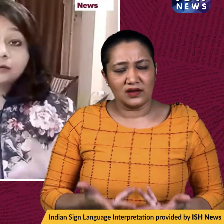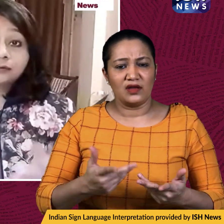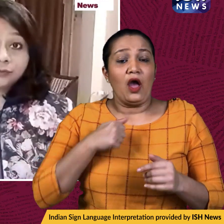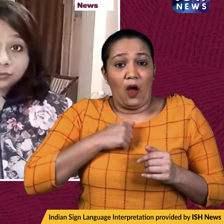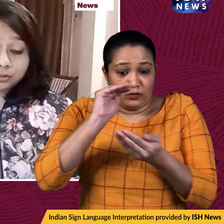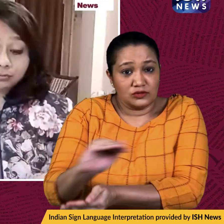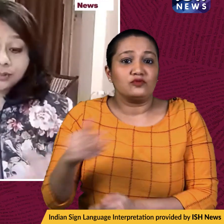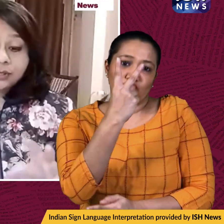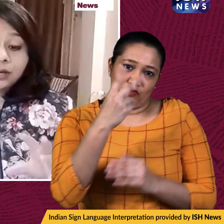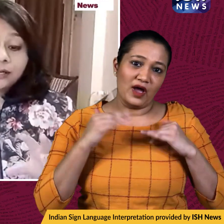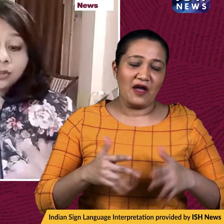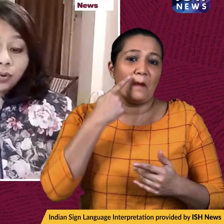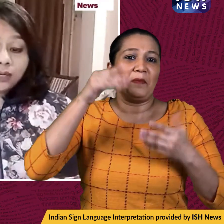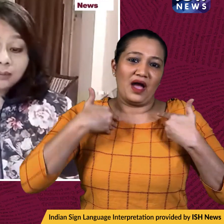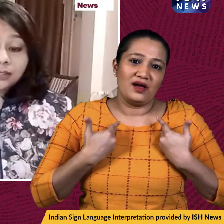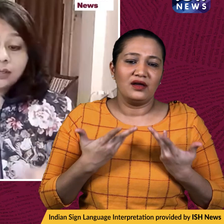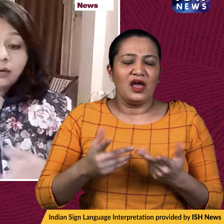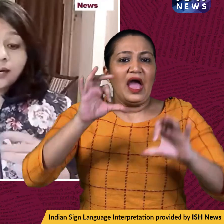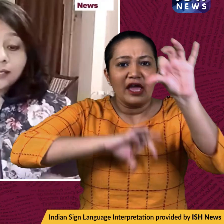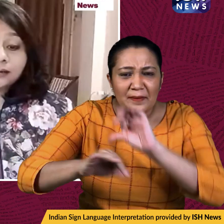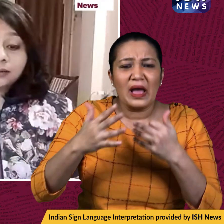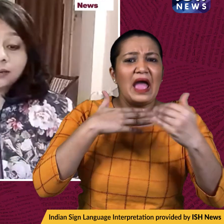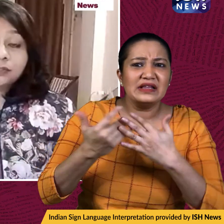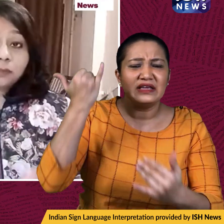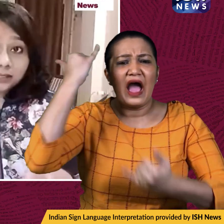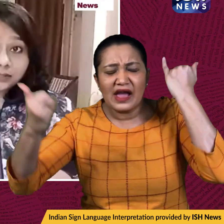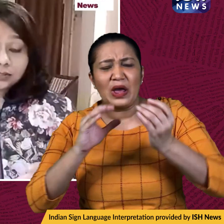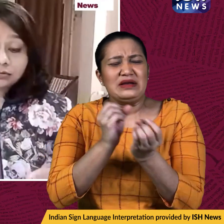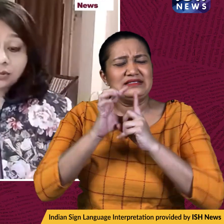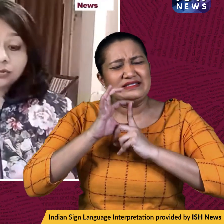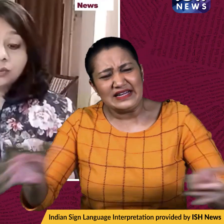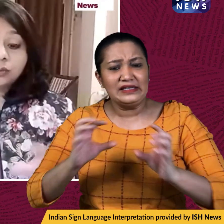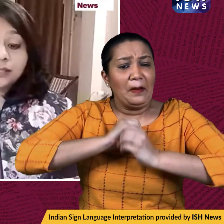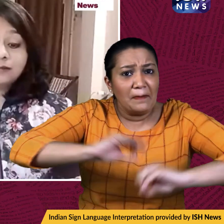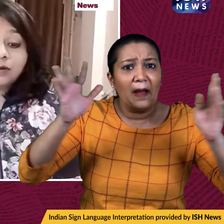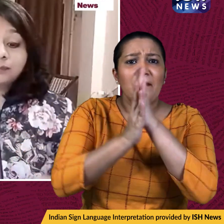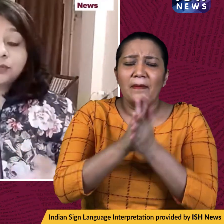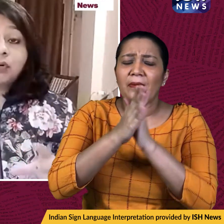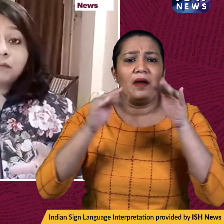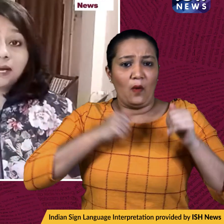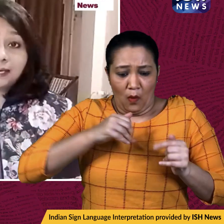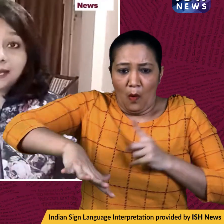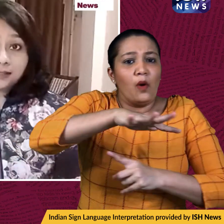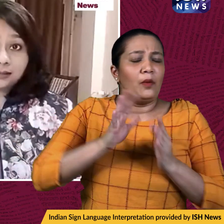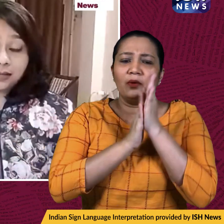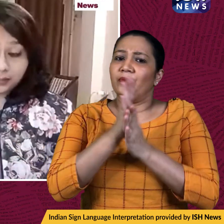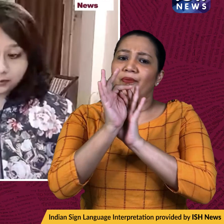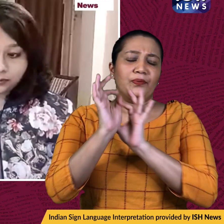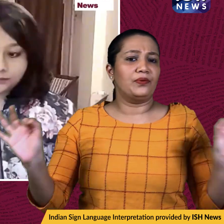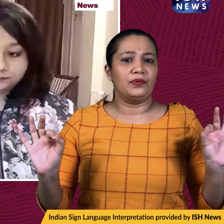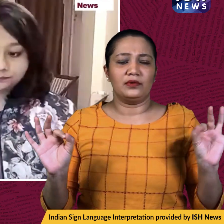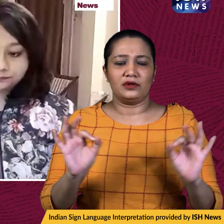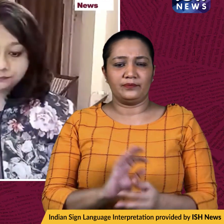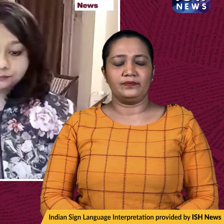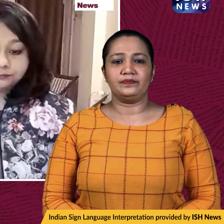and the father of 2 children, and no chemical or any other weapons of mass destruction were developed on my land," end